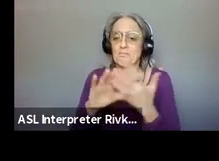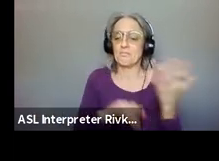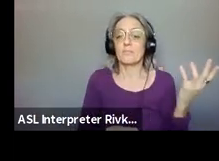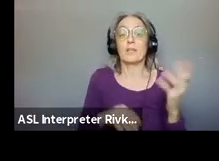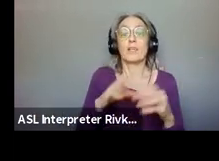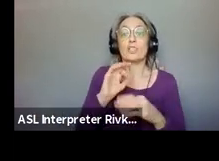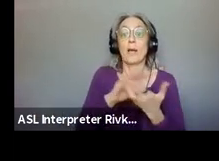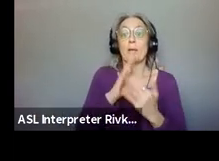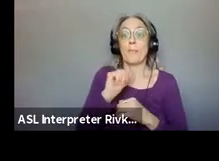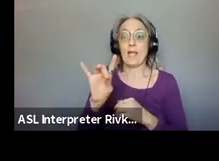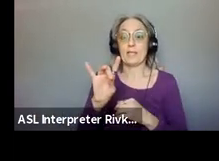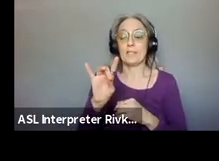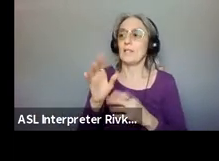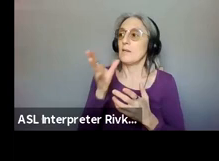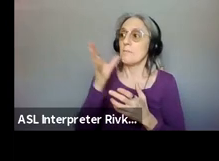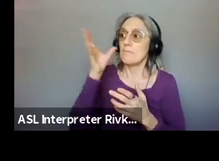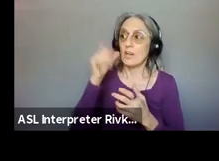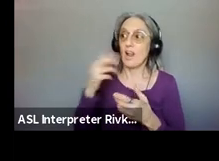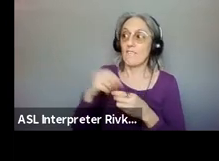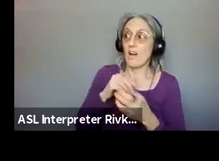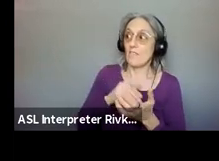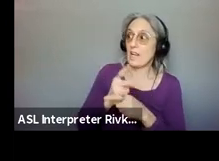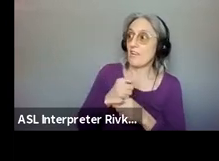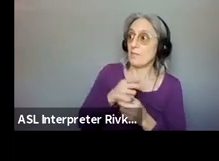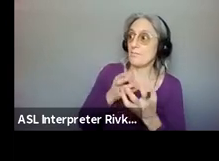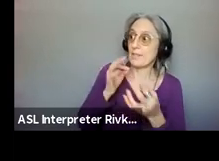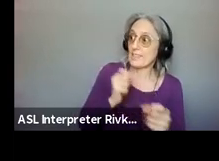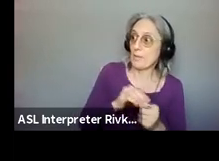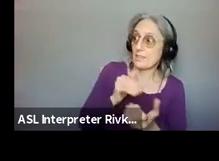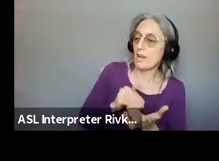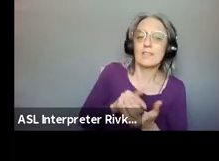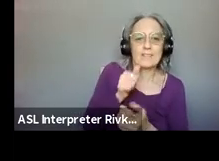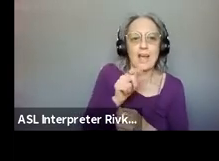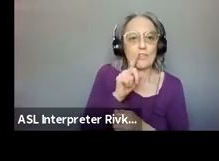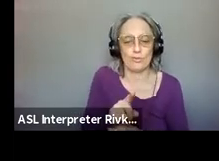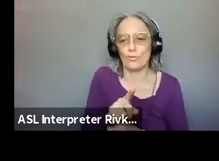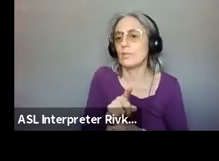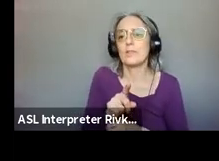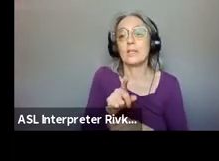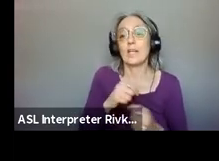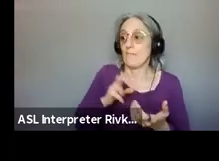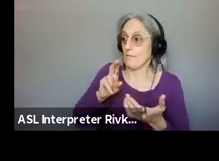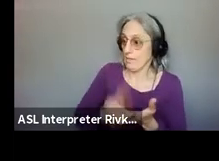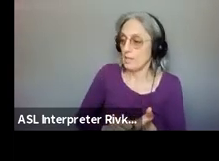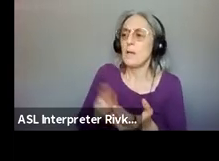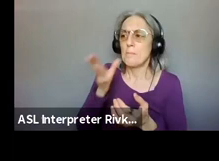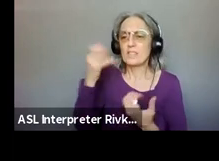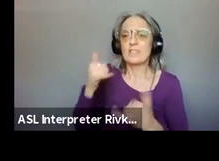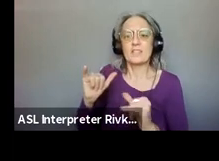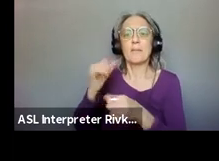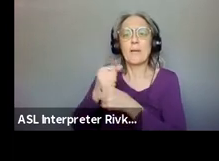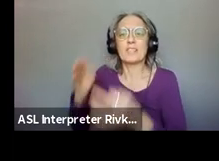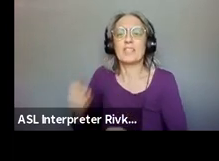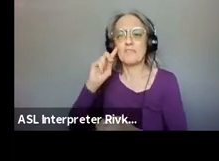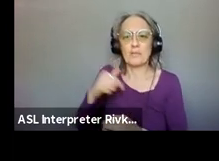be involved in their medical care. And that's just not true. Releases of information, as long as the child is consenting,